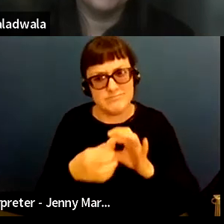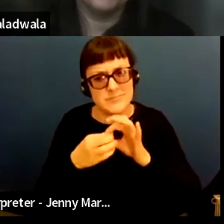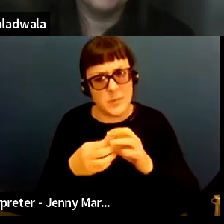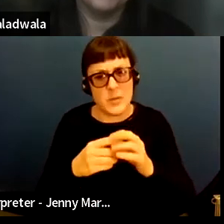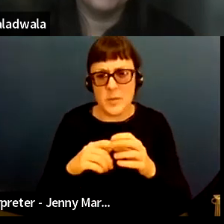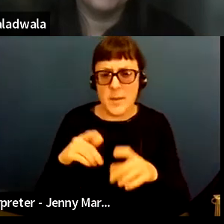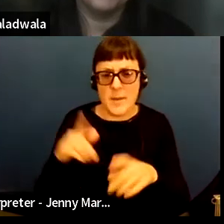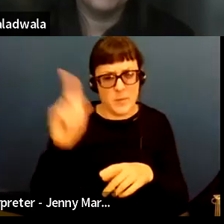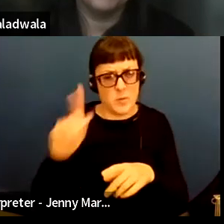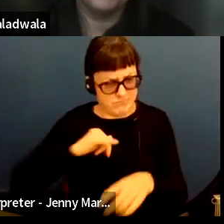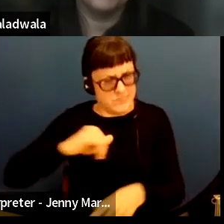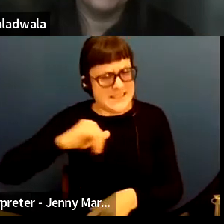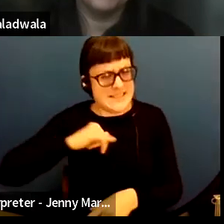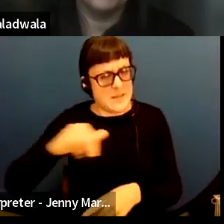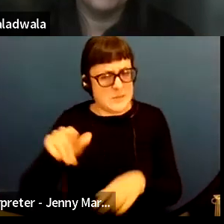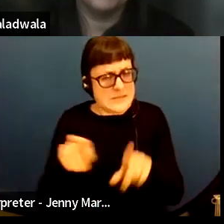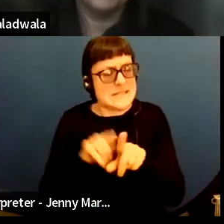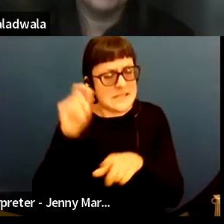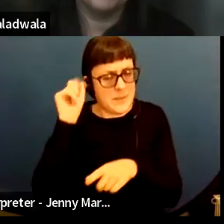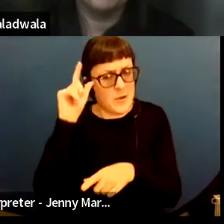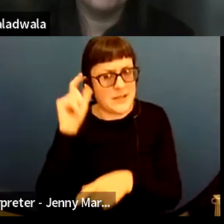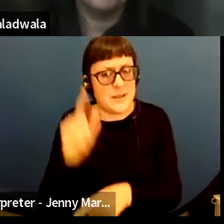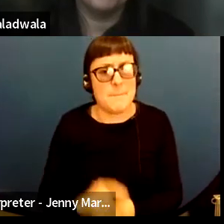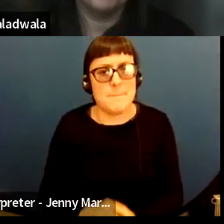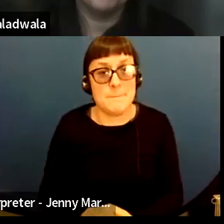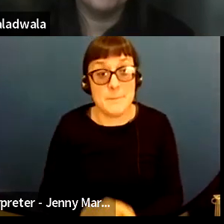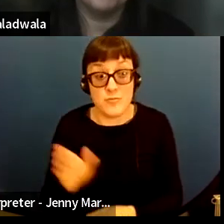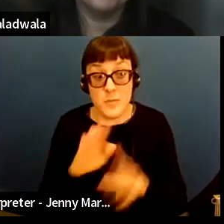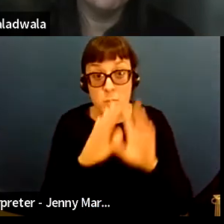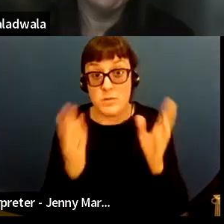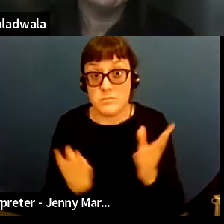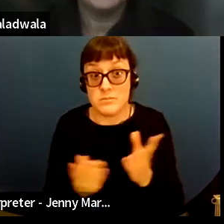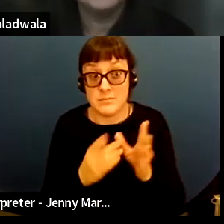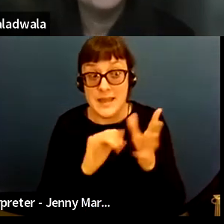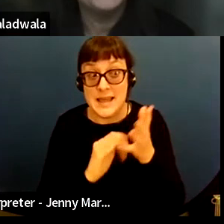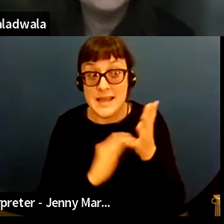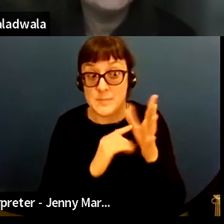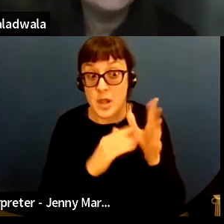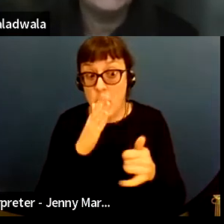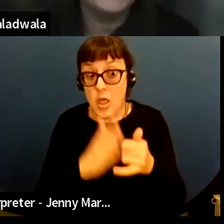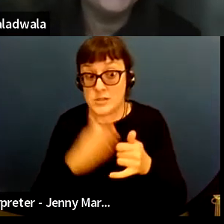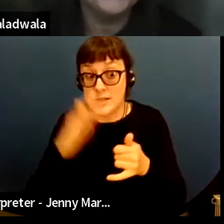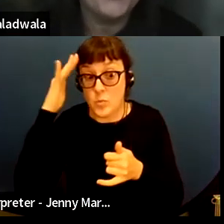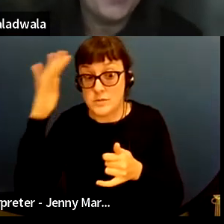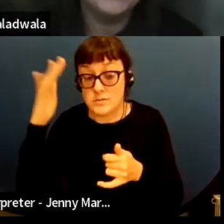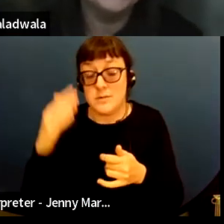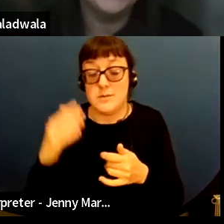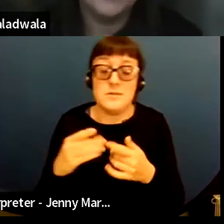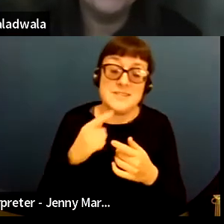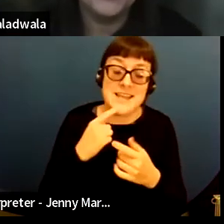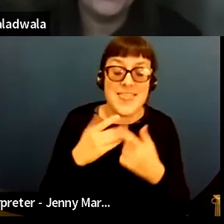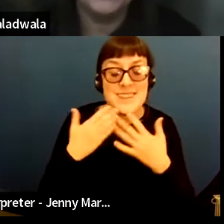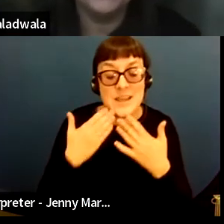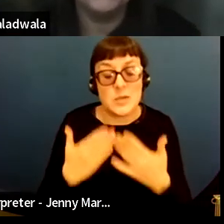from around the world. Asma, I wonder if you've got any final thoughts as well. Just to say thank you.